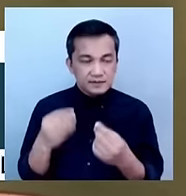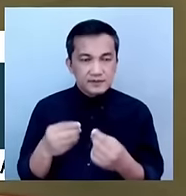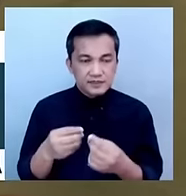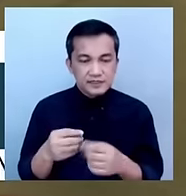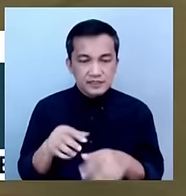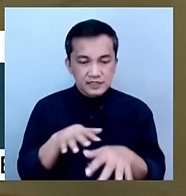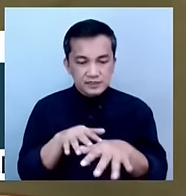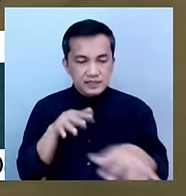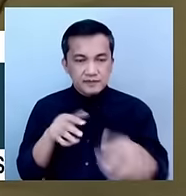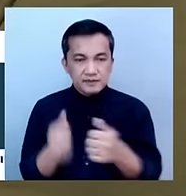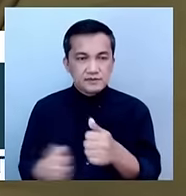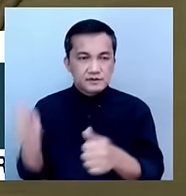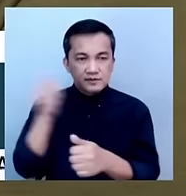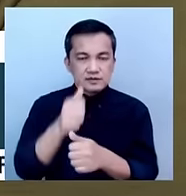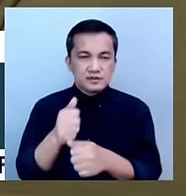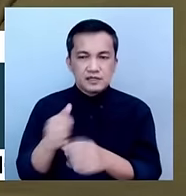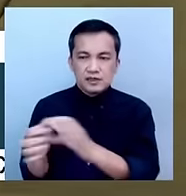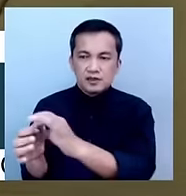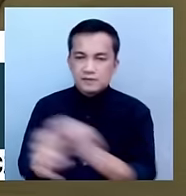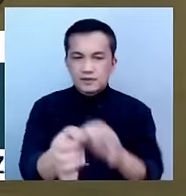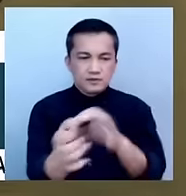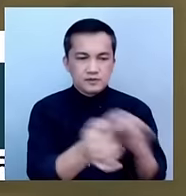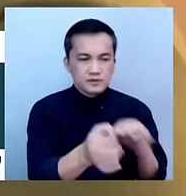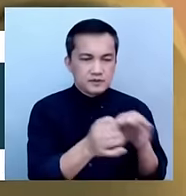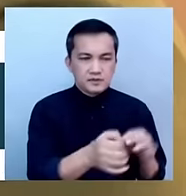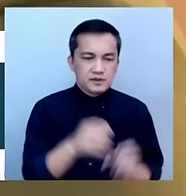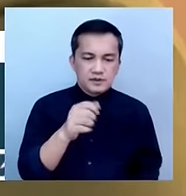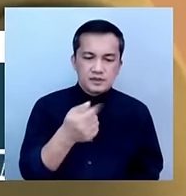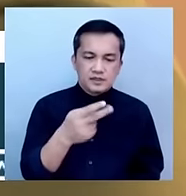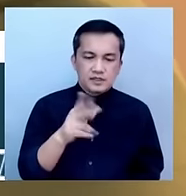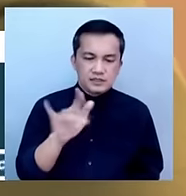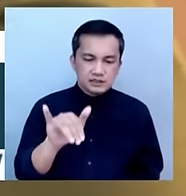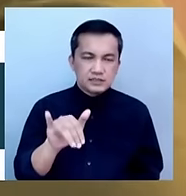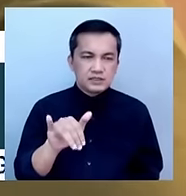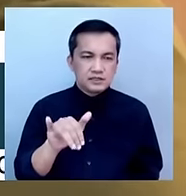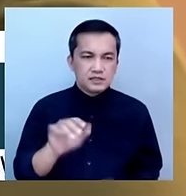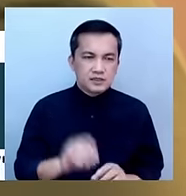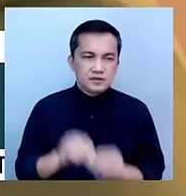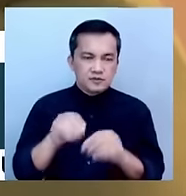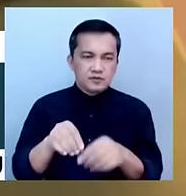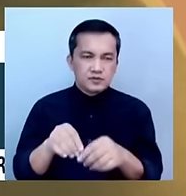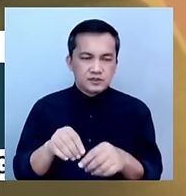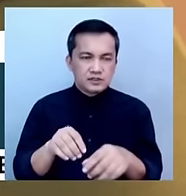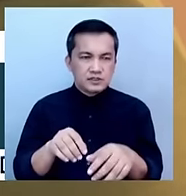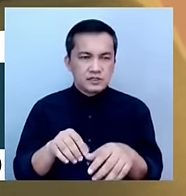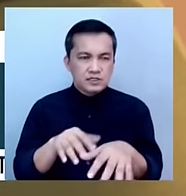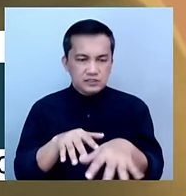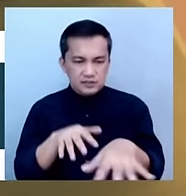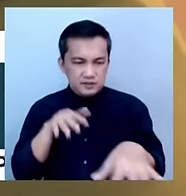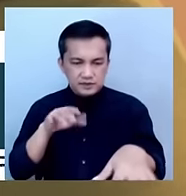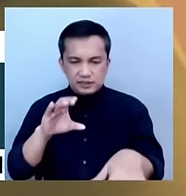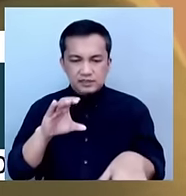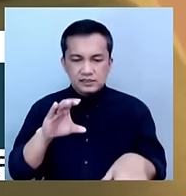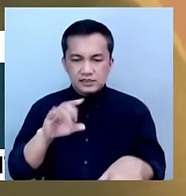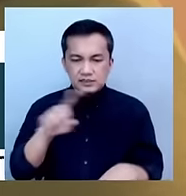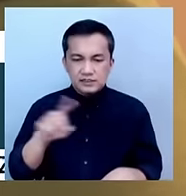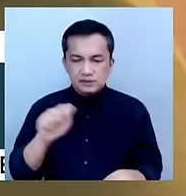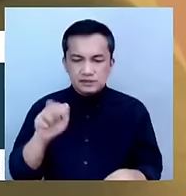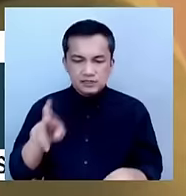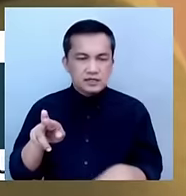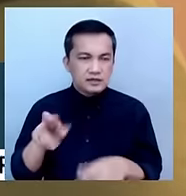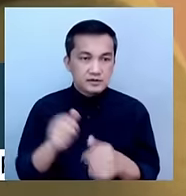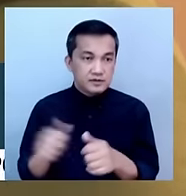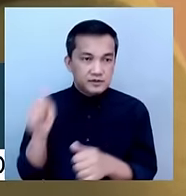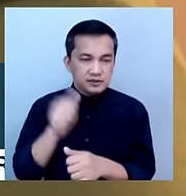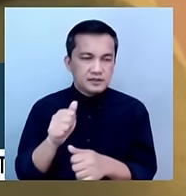ay mapagduduktong-duktong yung lahat ng agencies involved. Putting a traffic czar is going to be a very